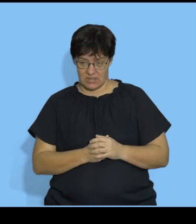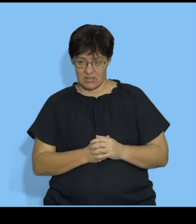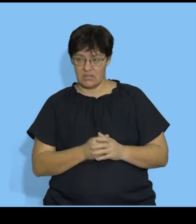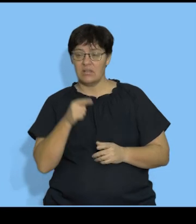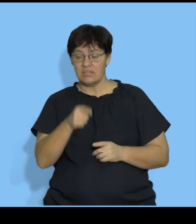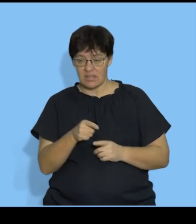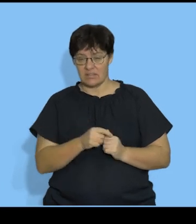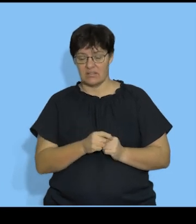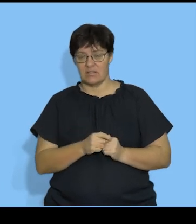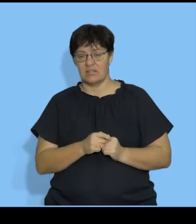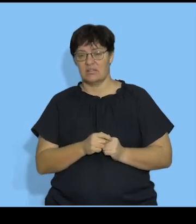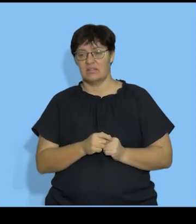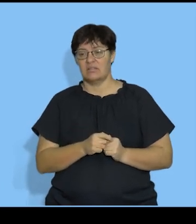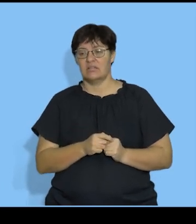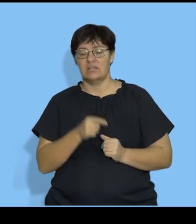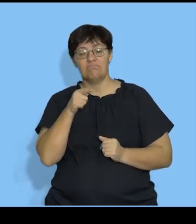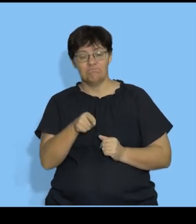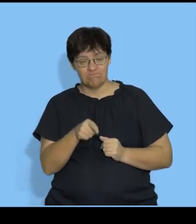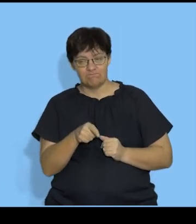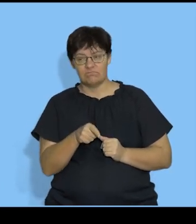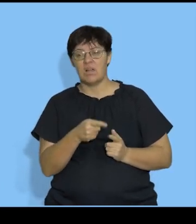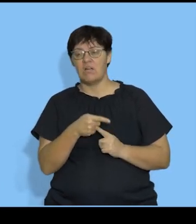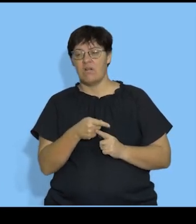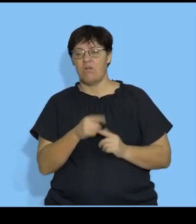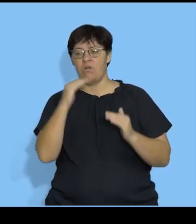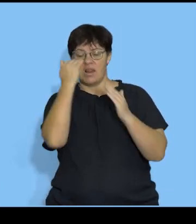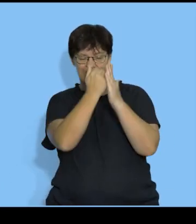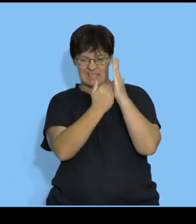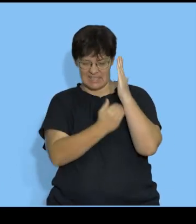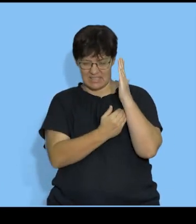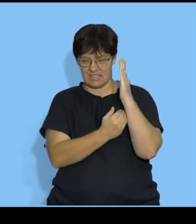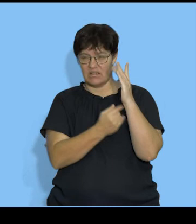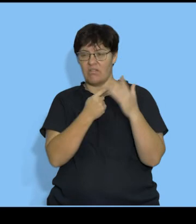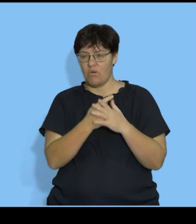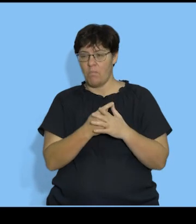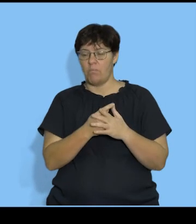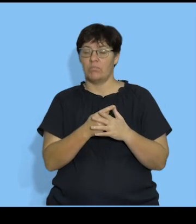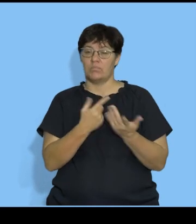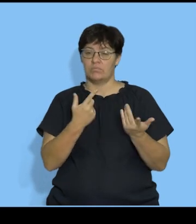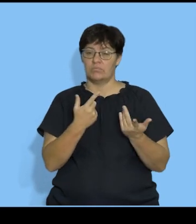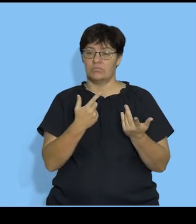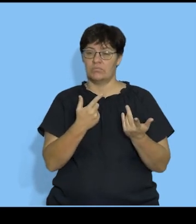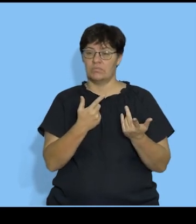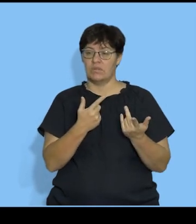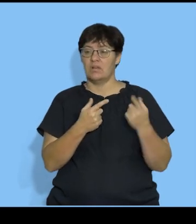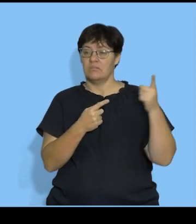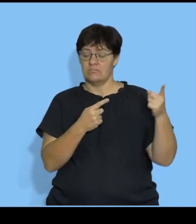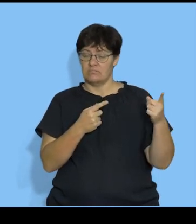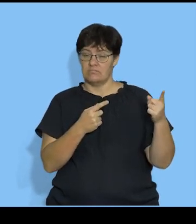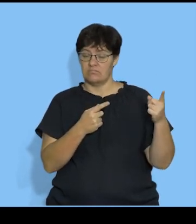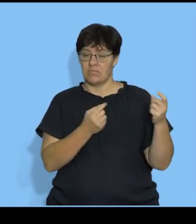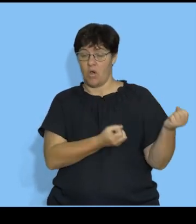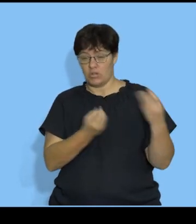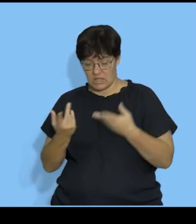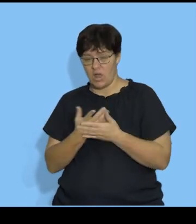standard reduction potential is an order of list of these half reactions in terms of oxidizing agent and reducing